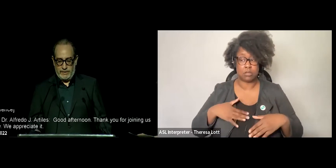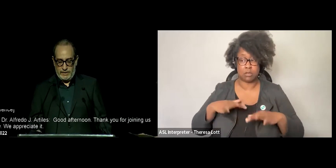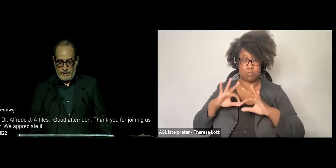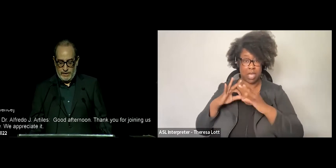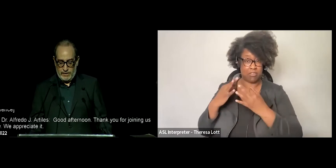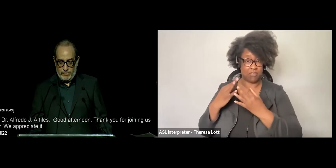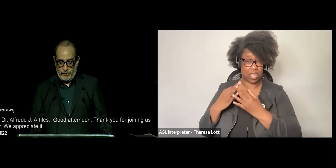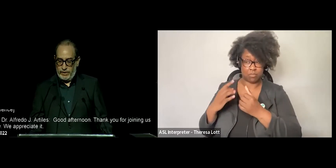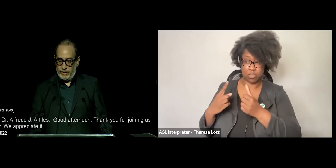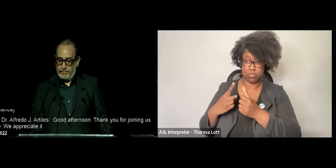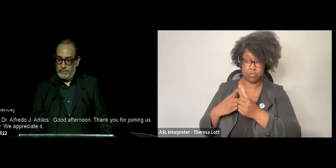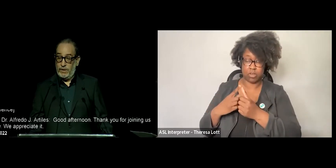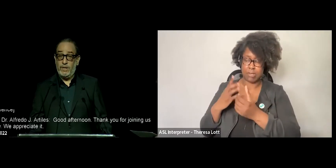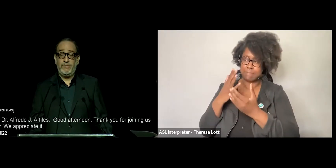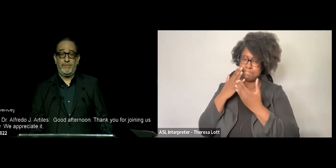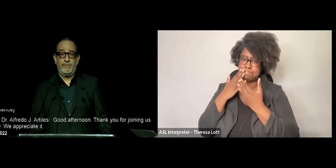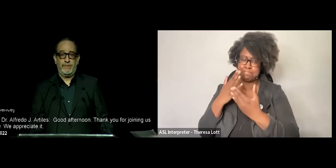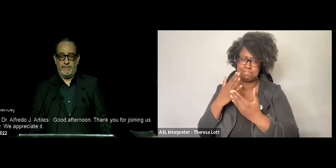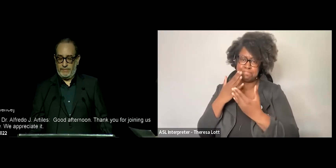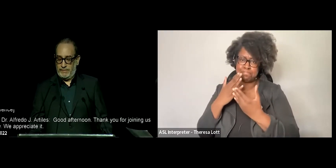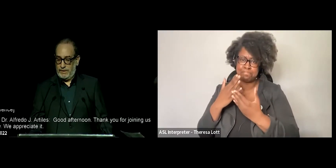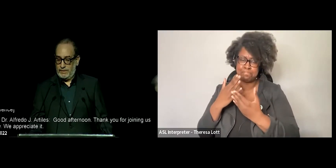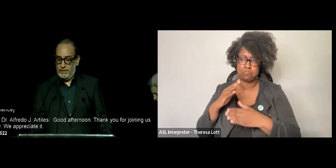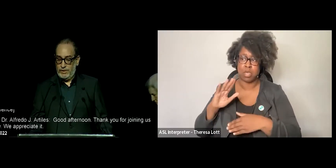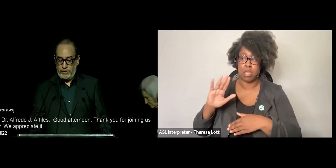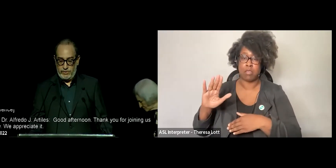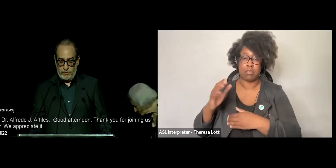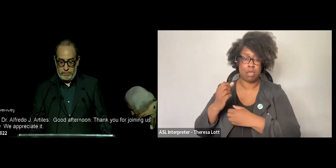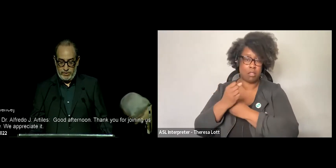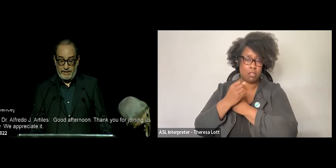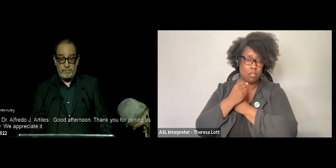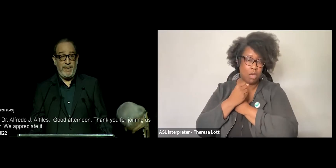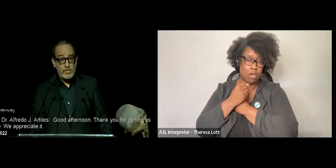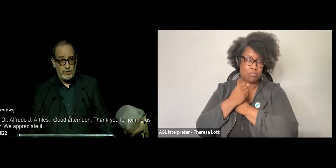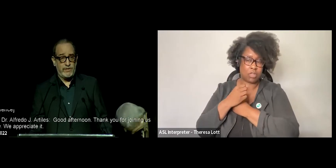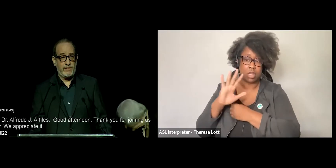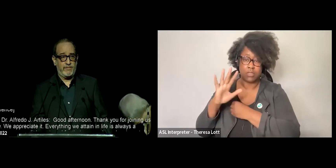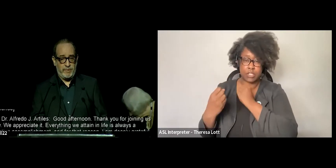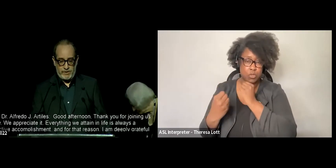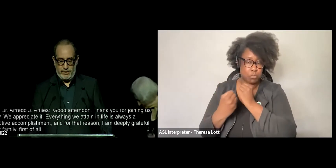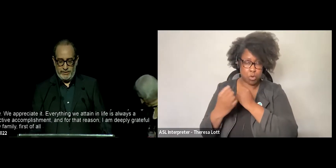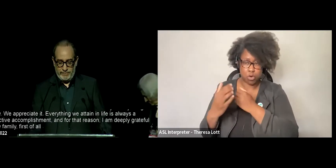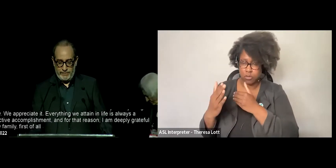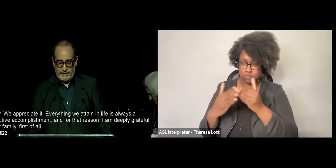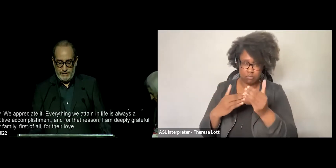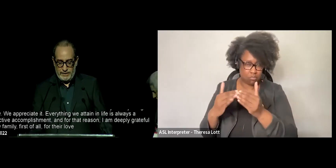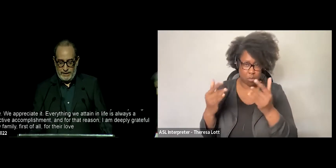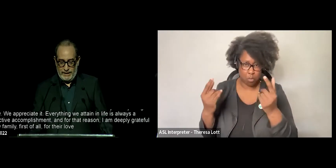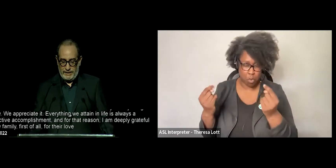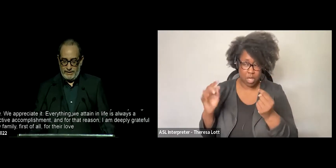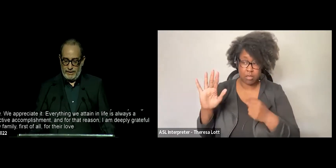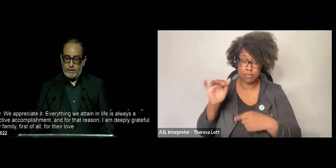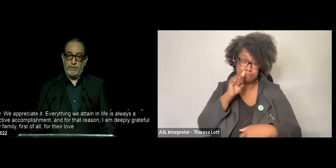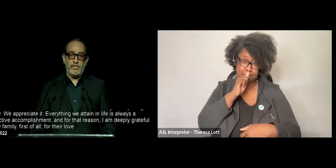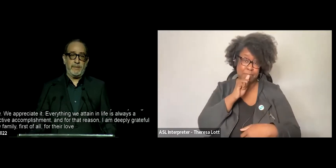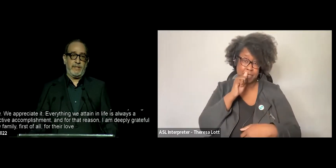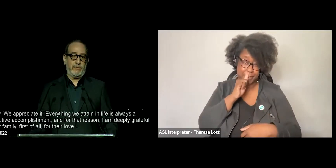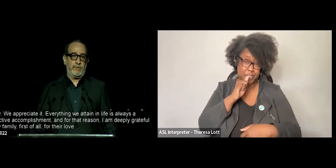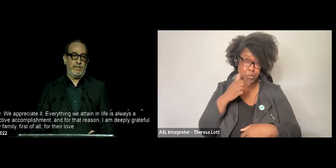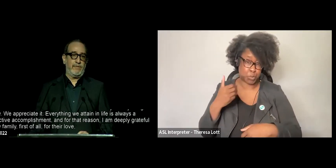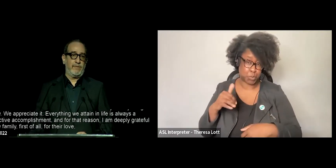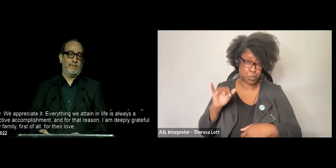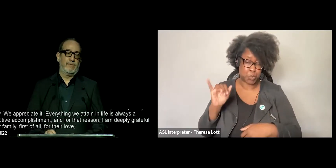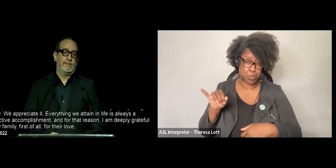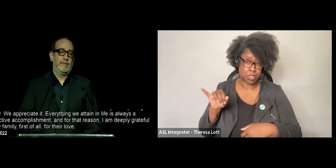all, for their love, unconditional support, and patience especially, and the encouragement